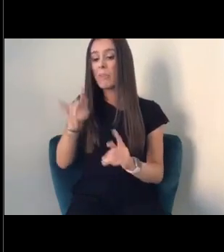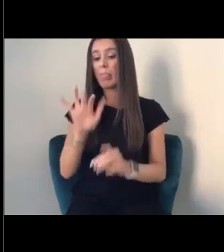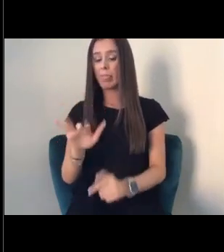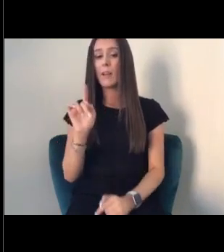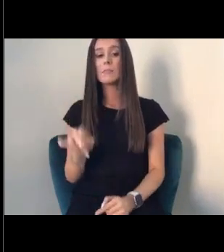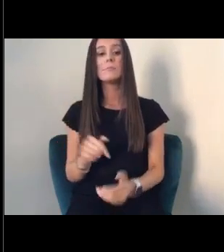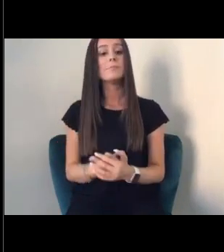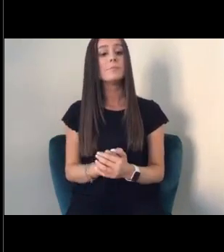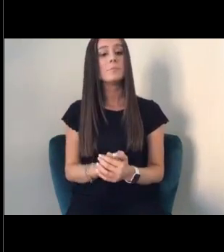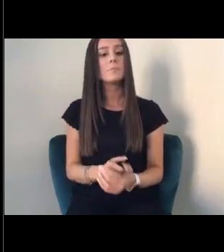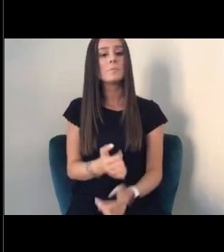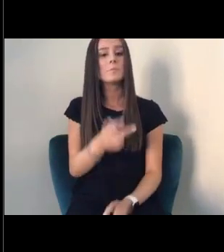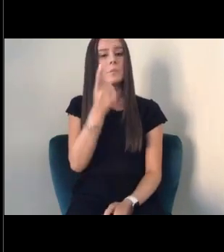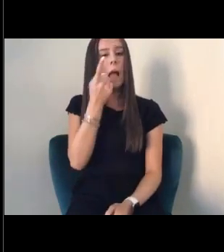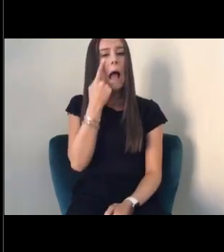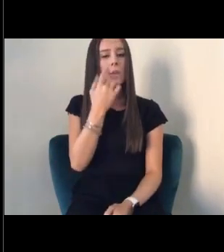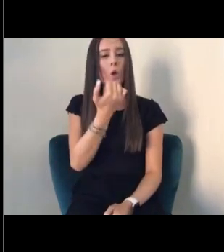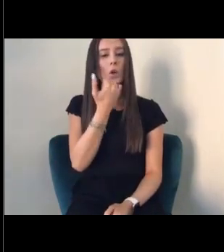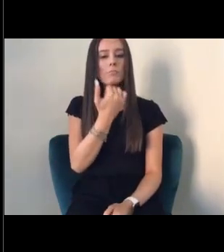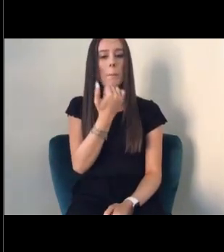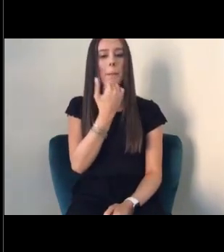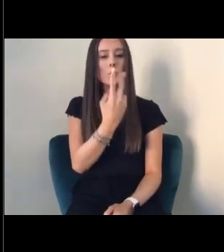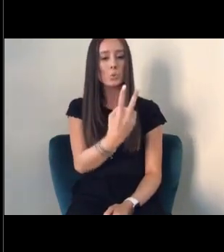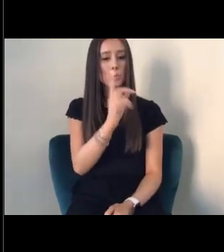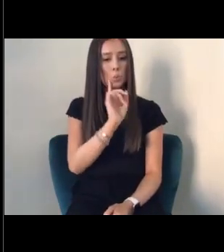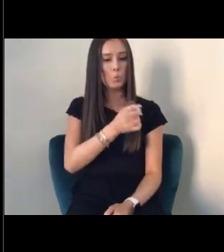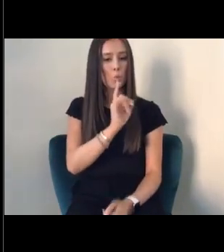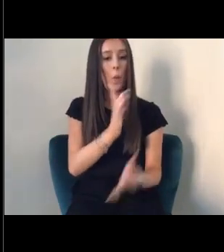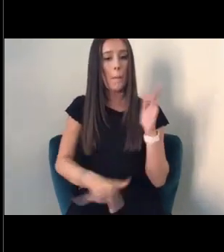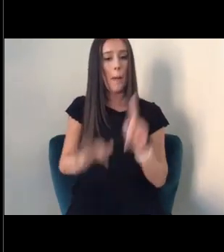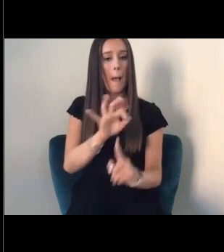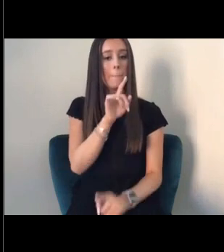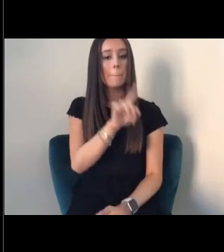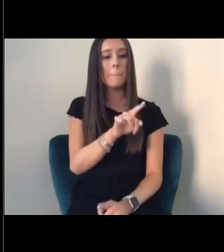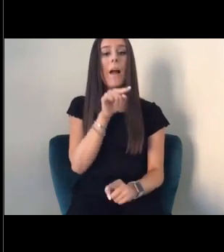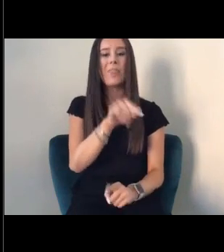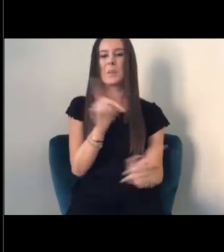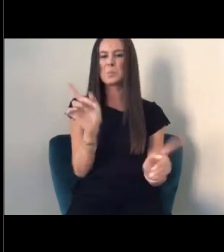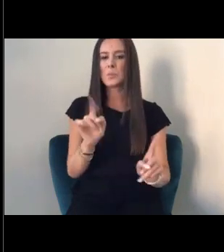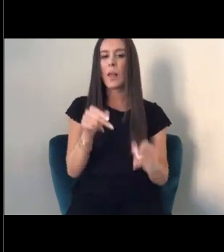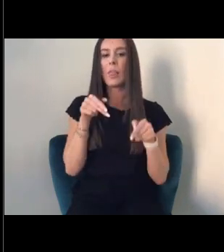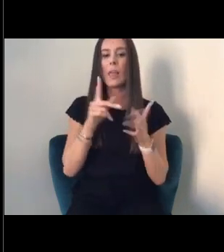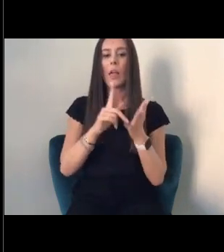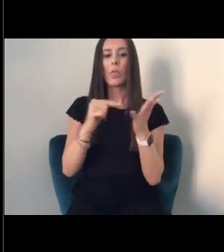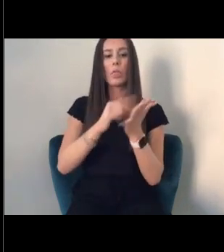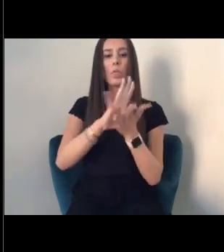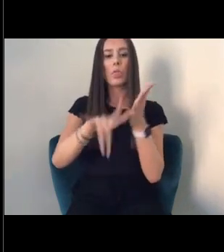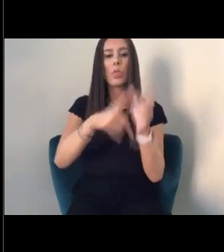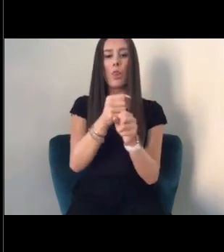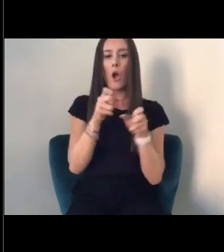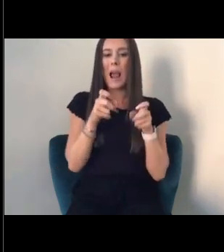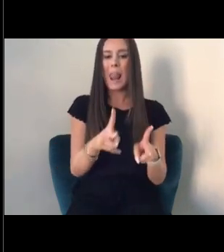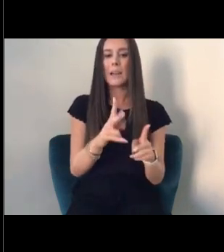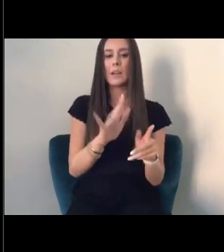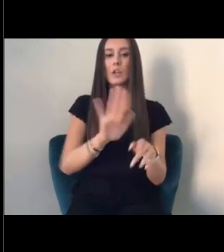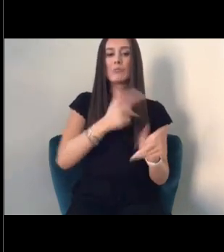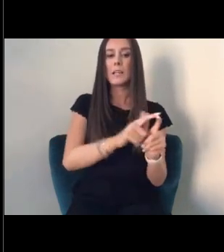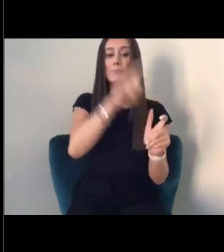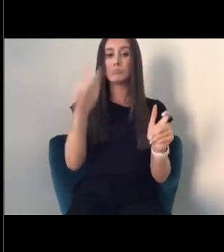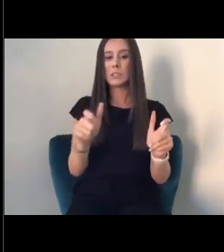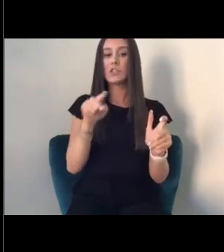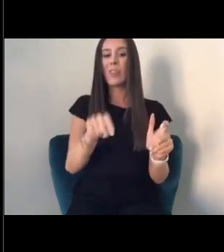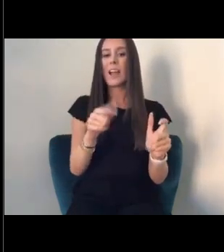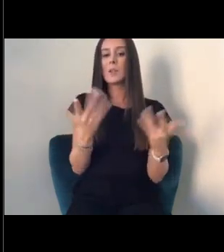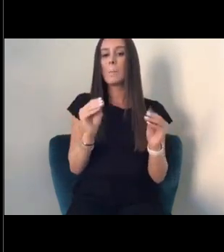Number 2 on this map is where the Thong Lane Green Bridge over Lower Thames Crossing is proposed to move 20